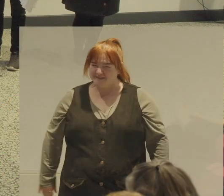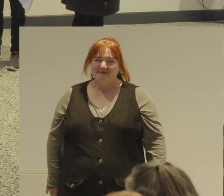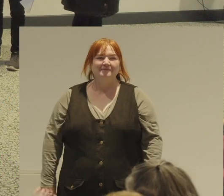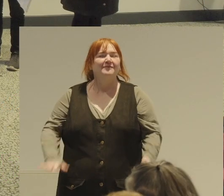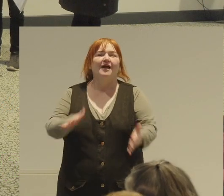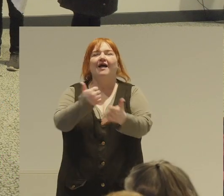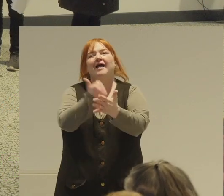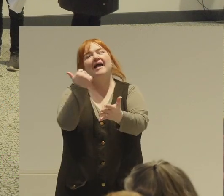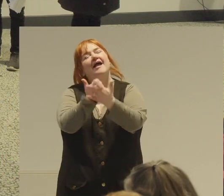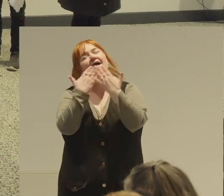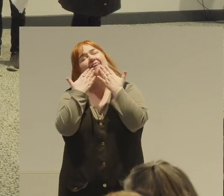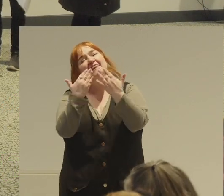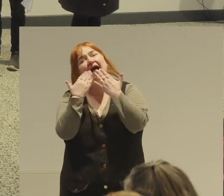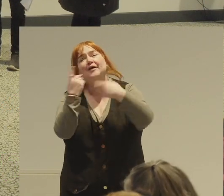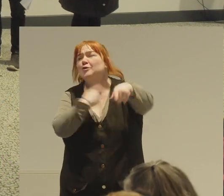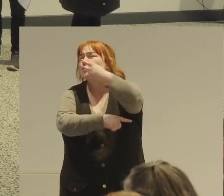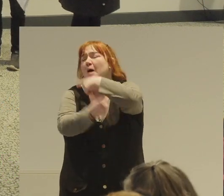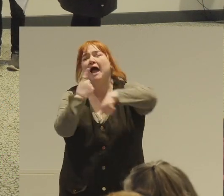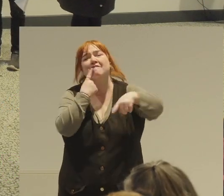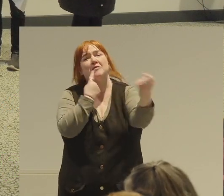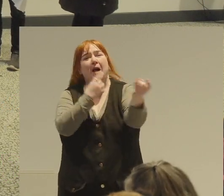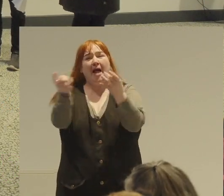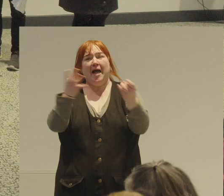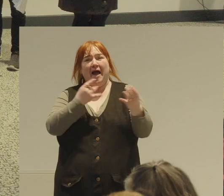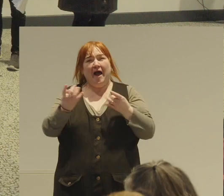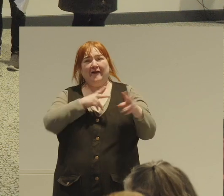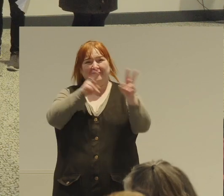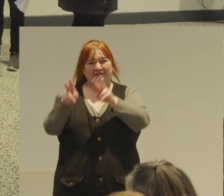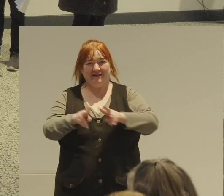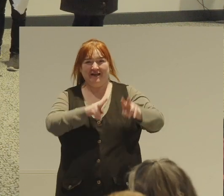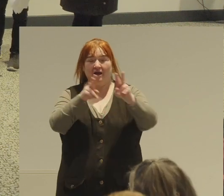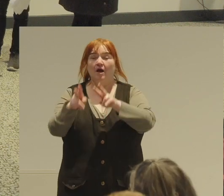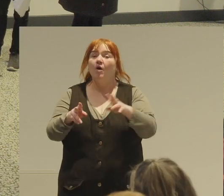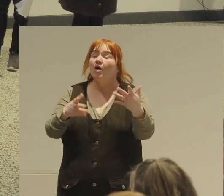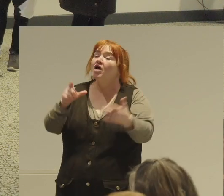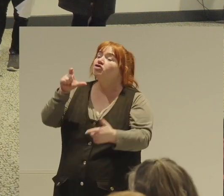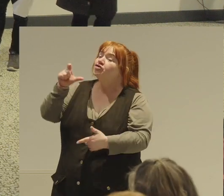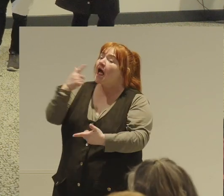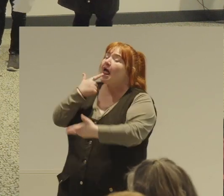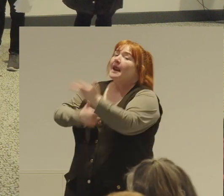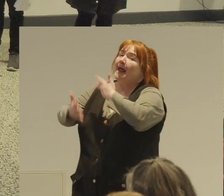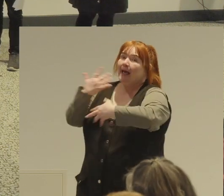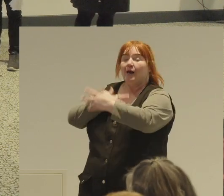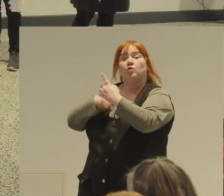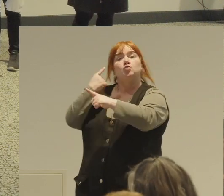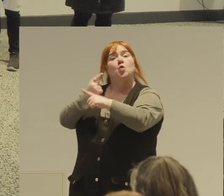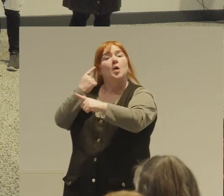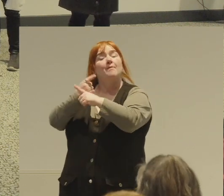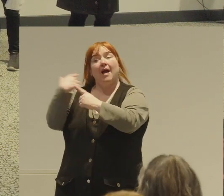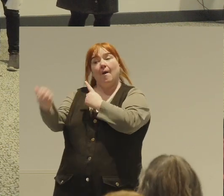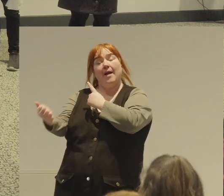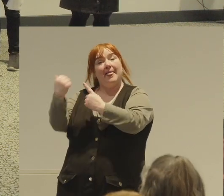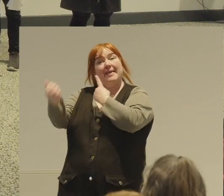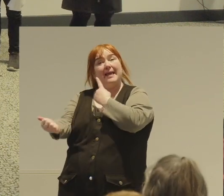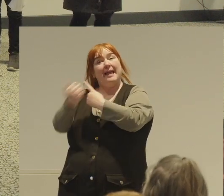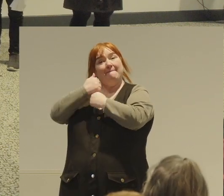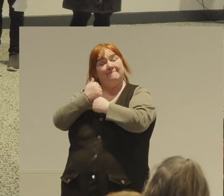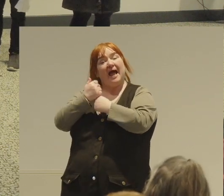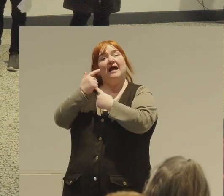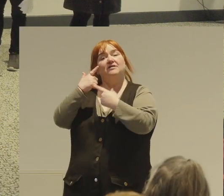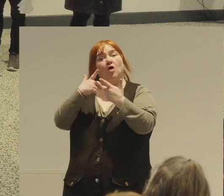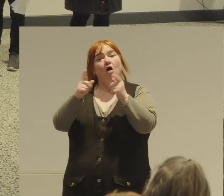Brilliant. Thank you to everyone who contributed to that incredible video. So Charlotte, do you want to say a little bit more about the impact that the Transform Leadership Programme has had on your